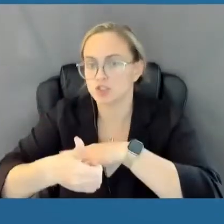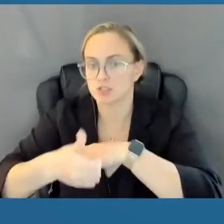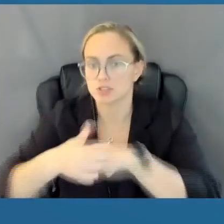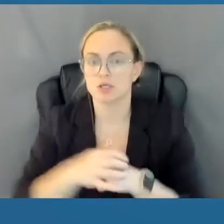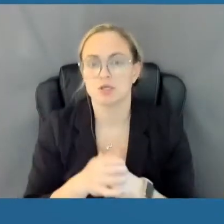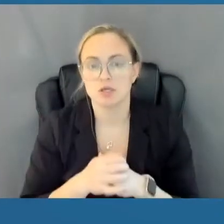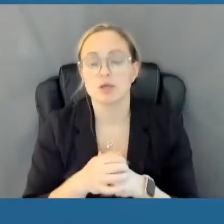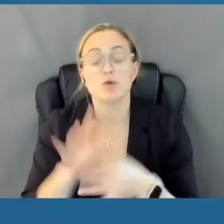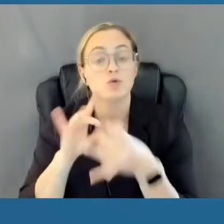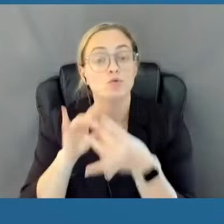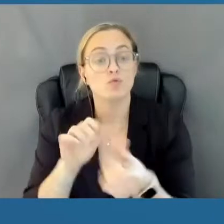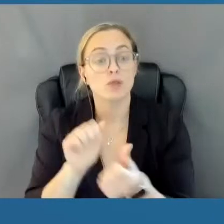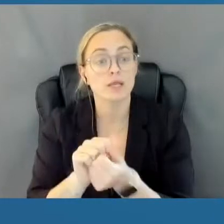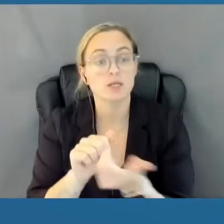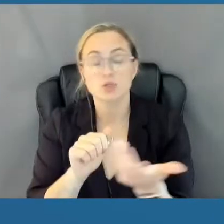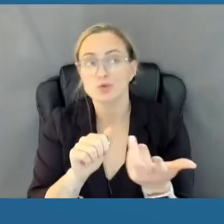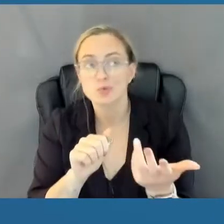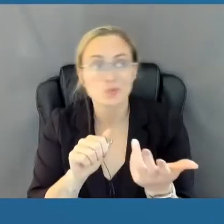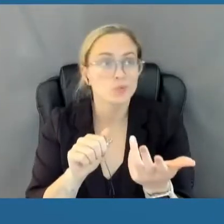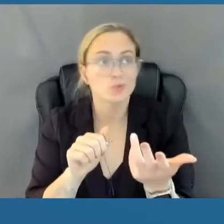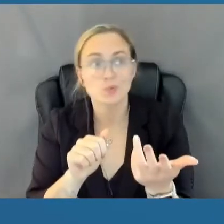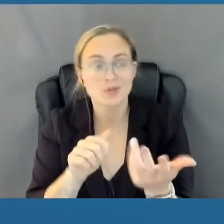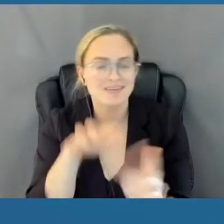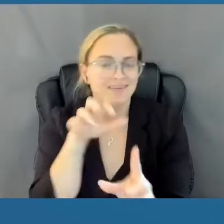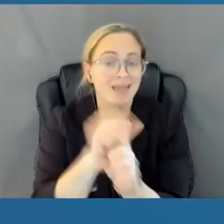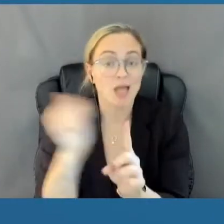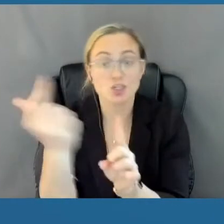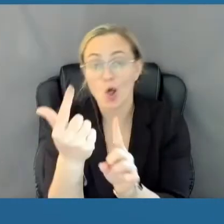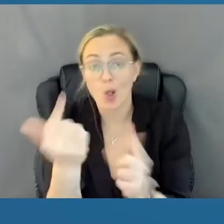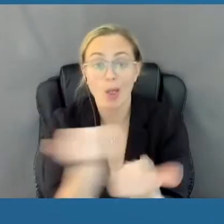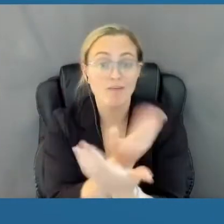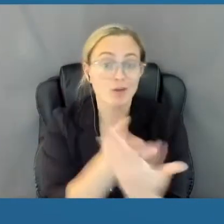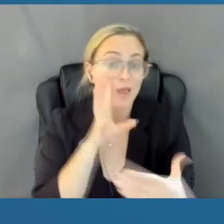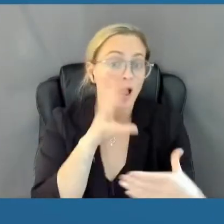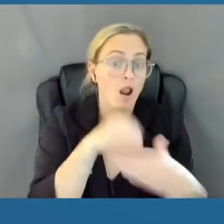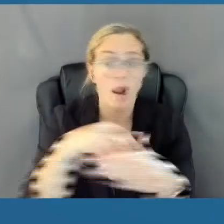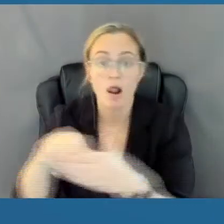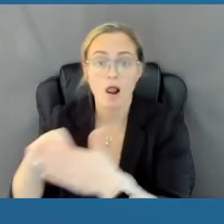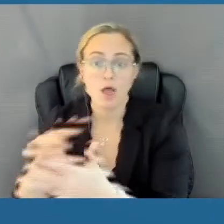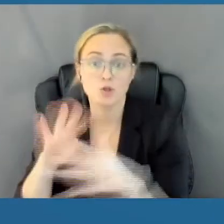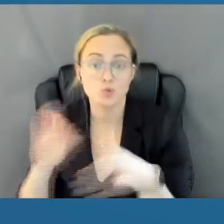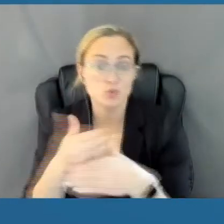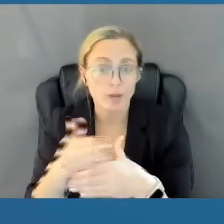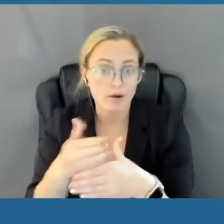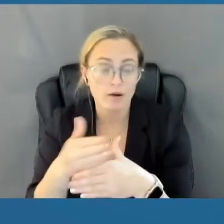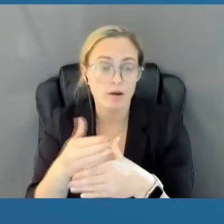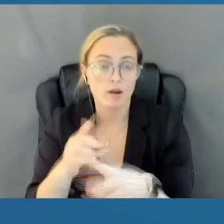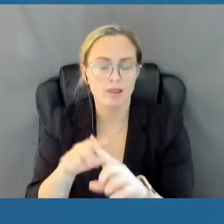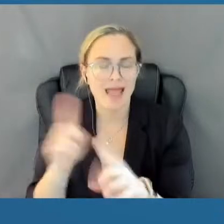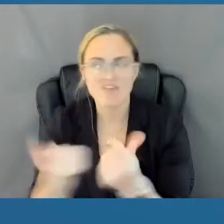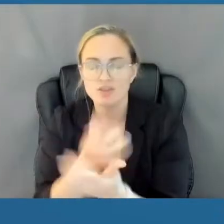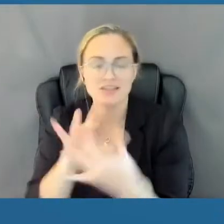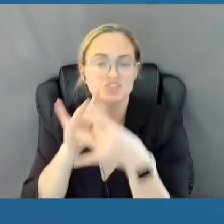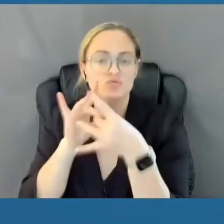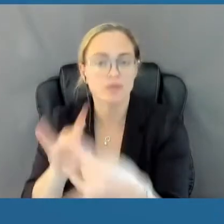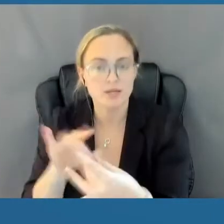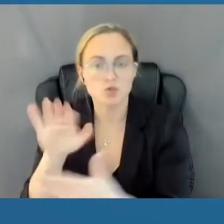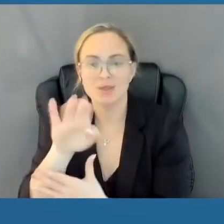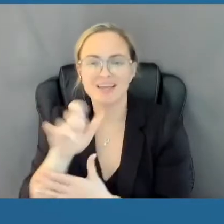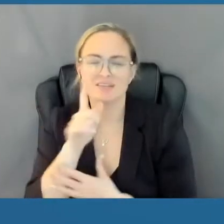With respect to the sort of catch-all category, narrowing that to that which is relevant to the case rather than just related to